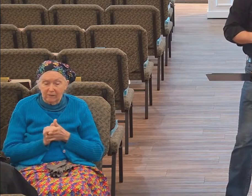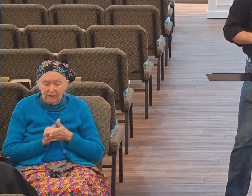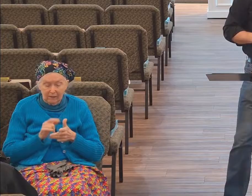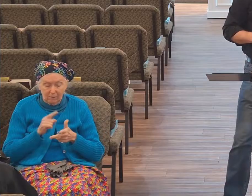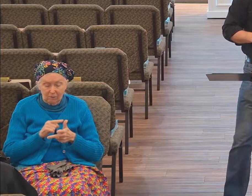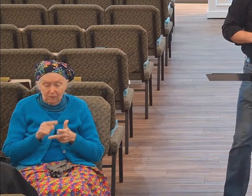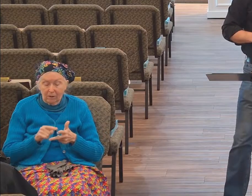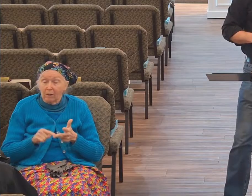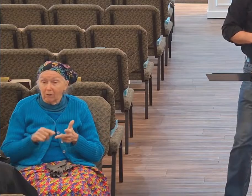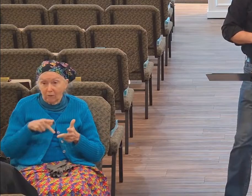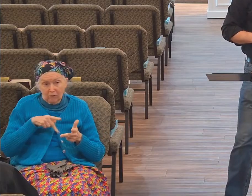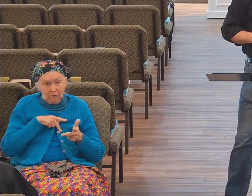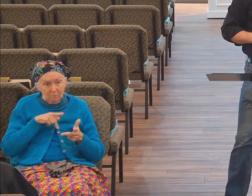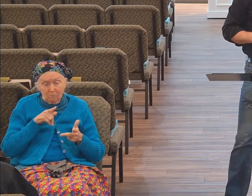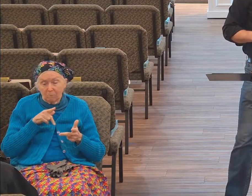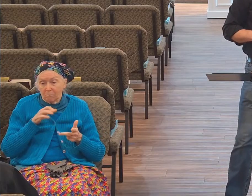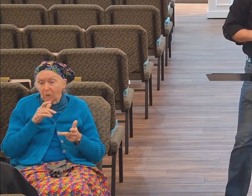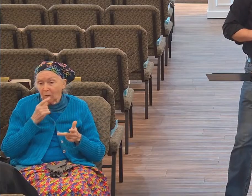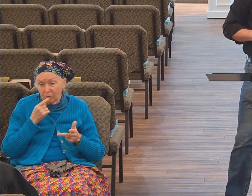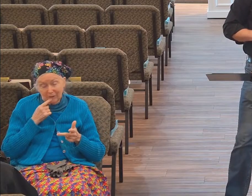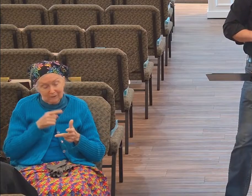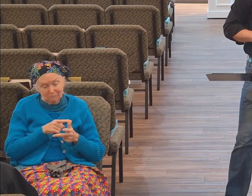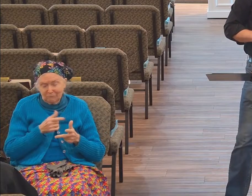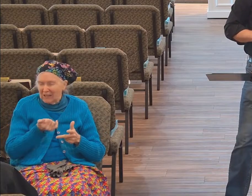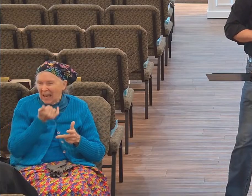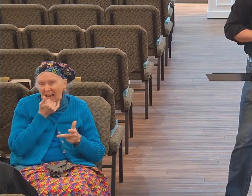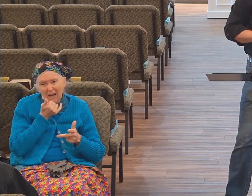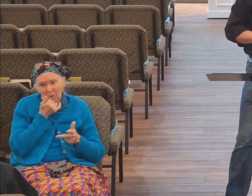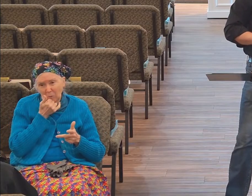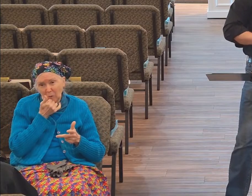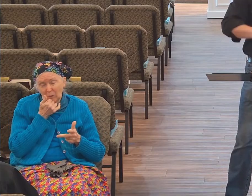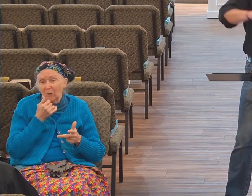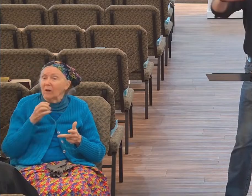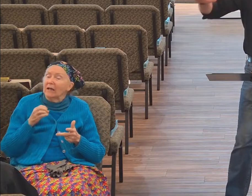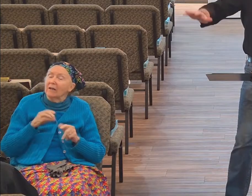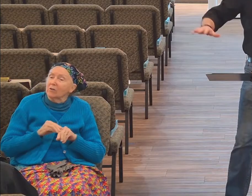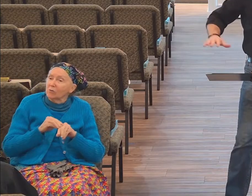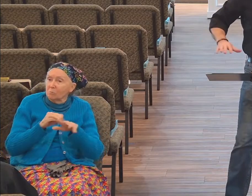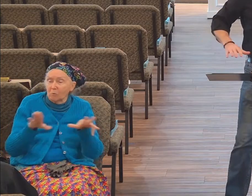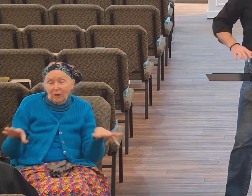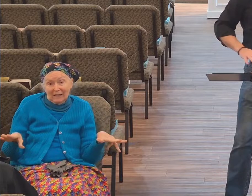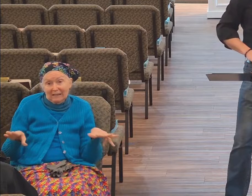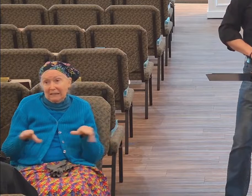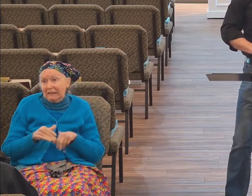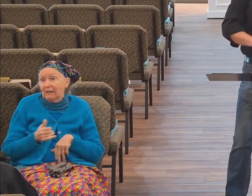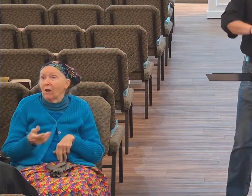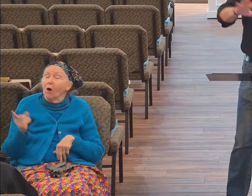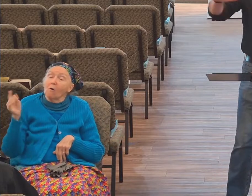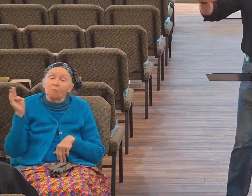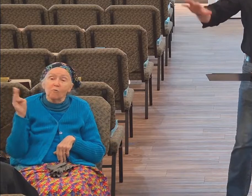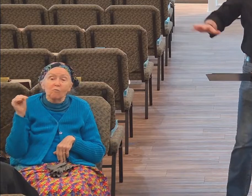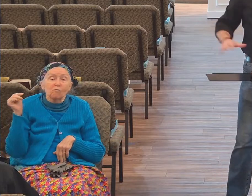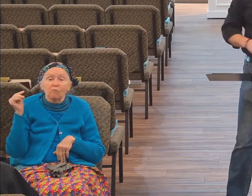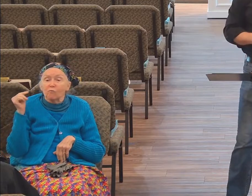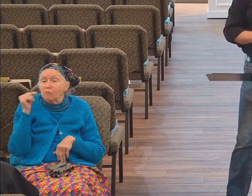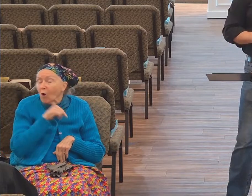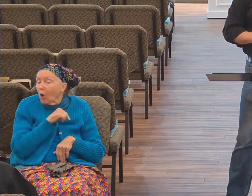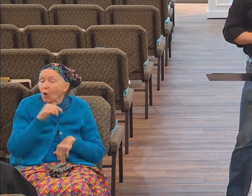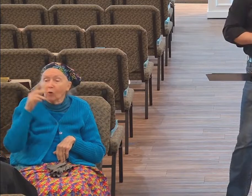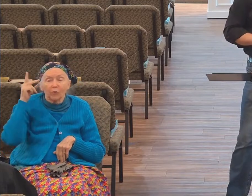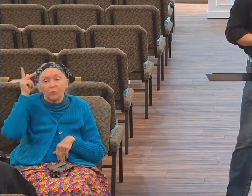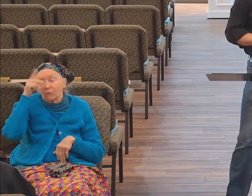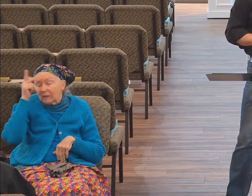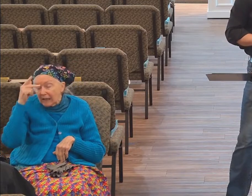Paul's talking about right here. Error. This is a spreading of false philosophy or